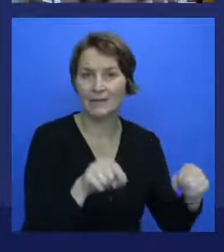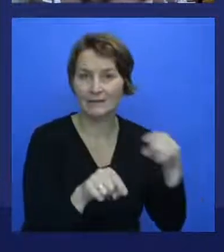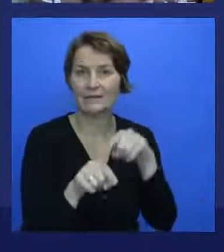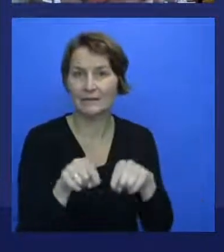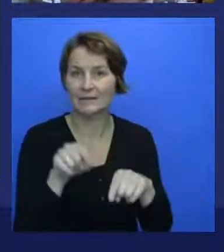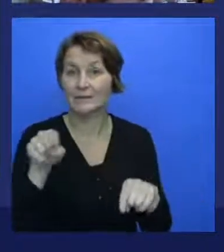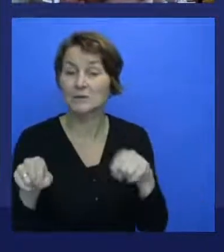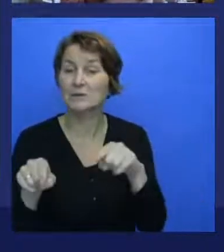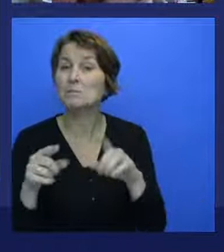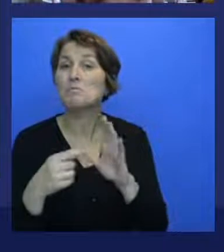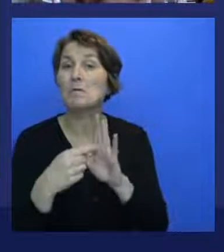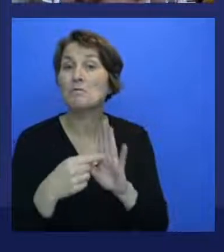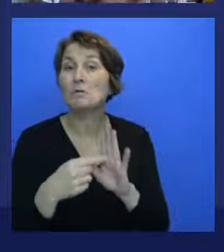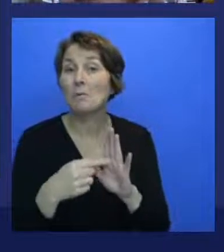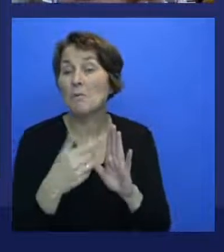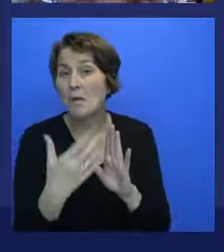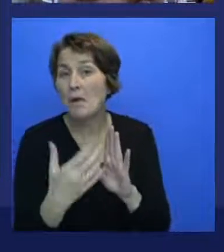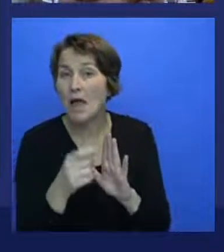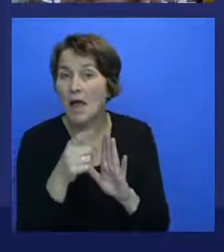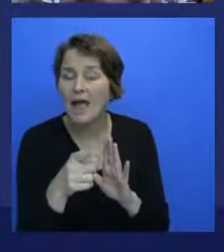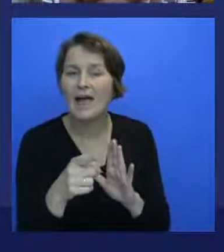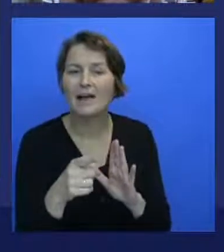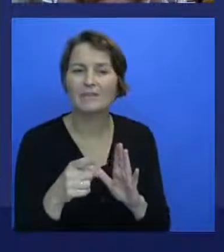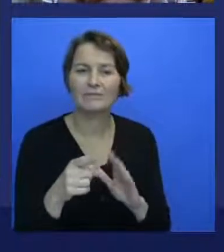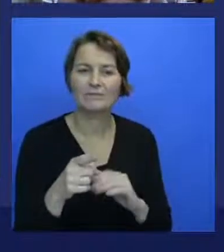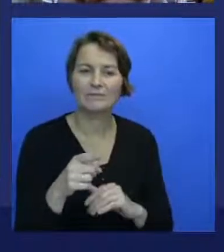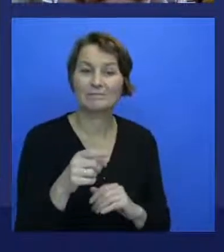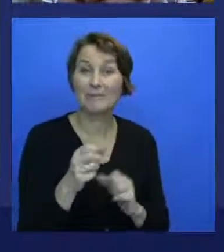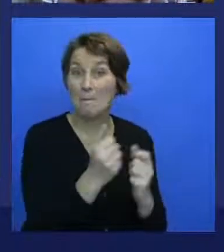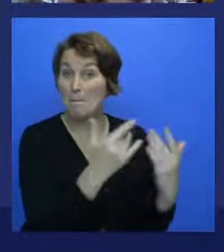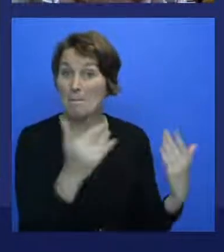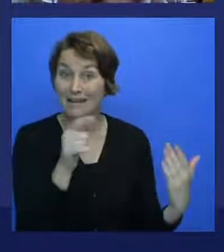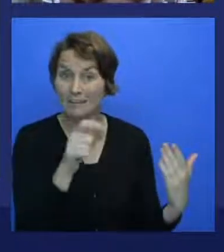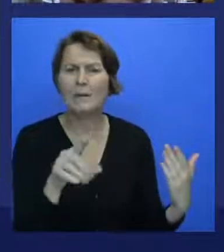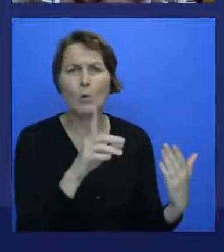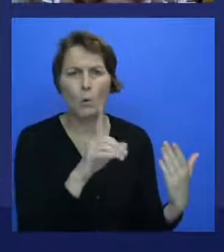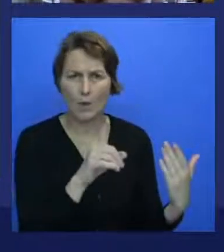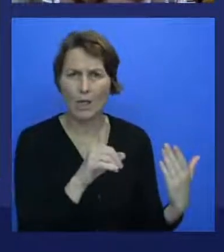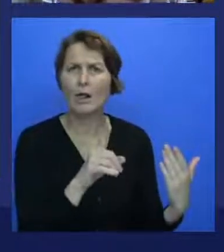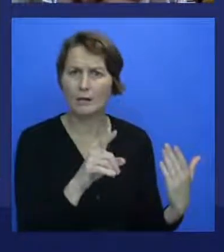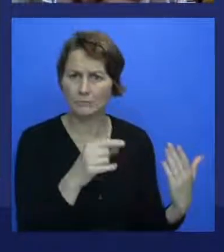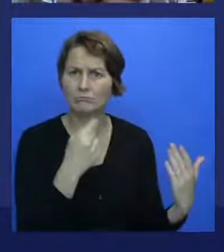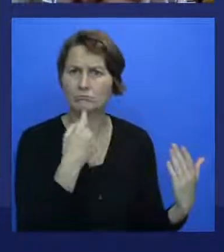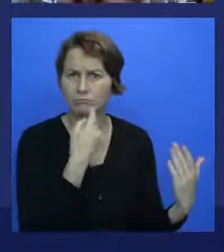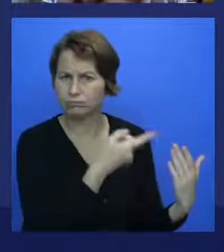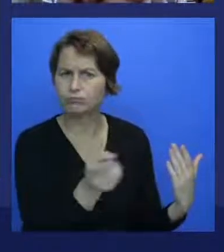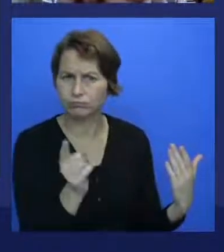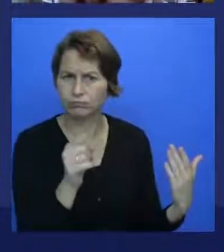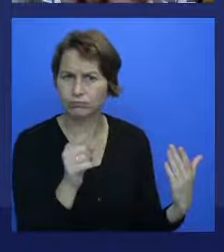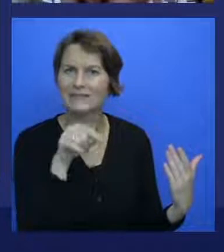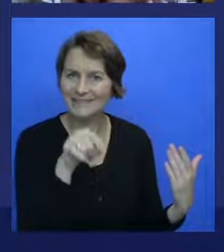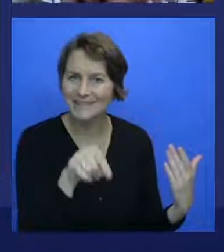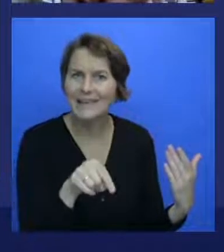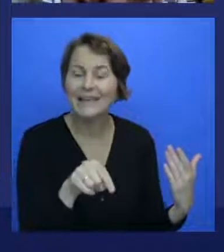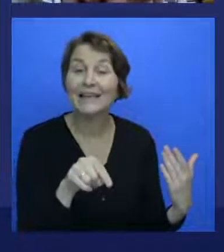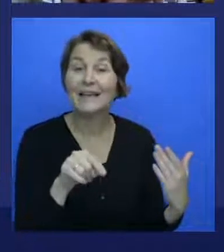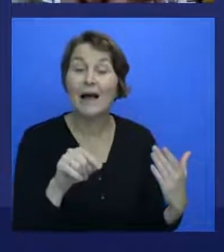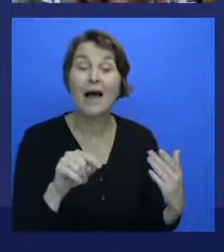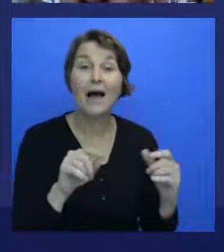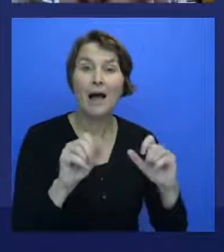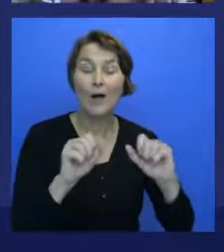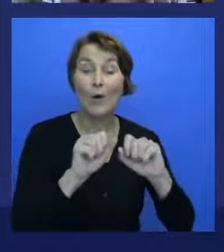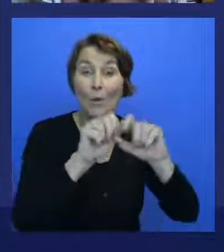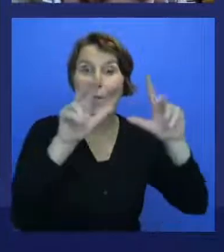post and you know that lots of people will show up in your website to actually read